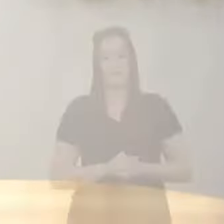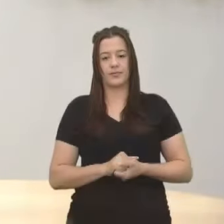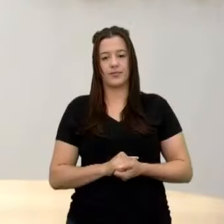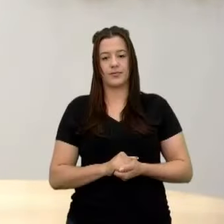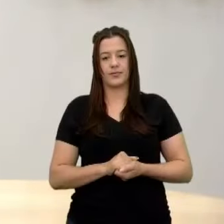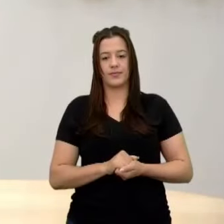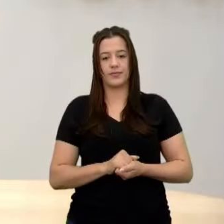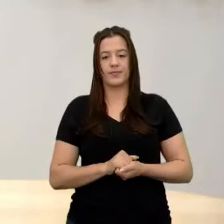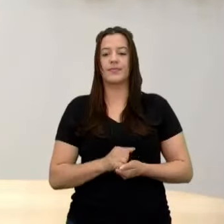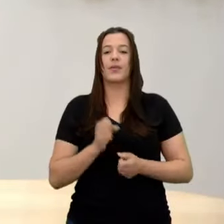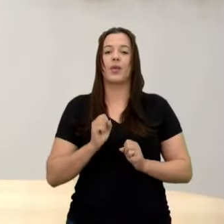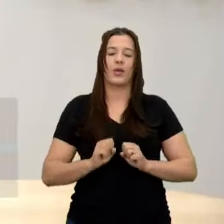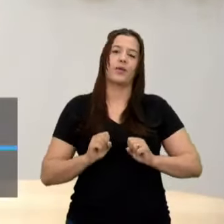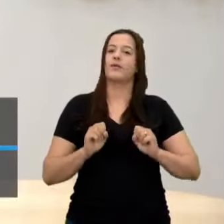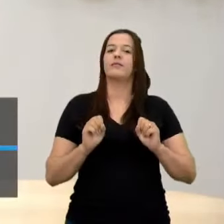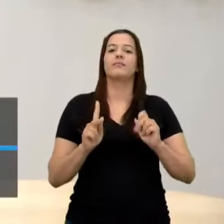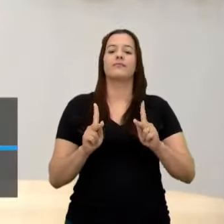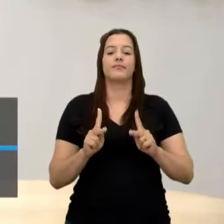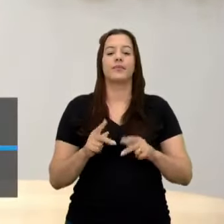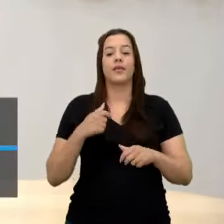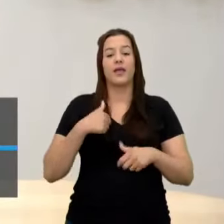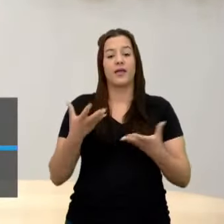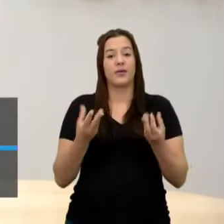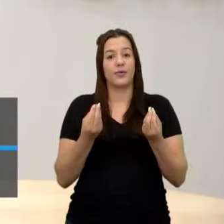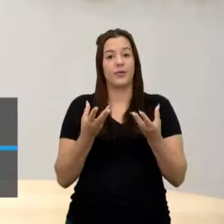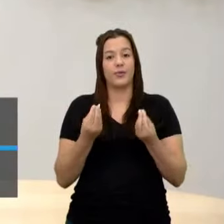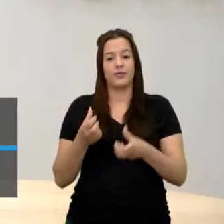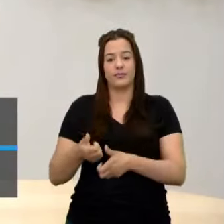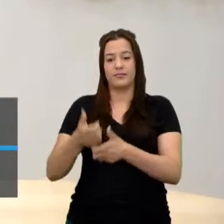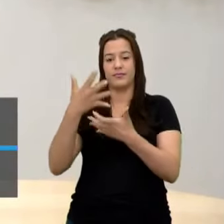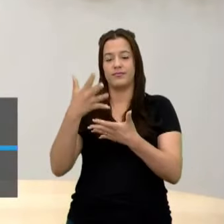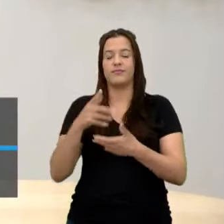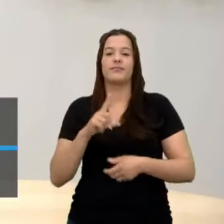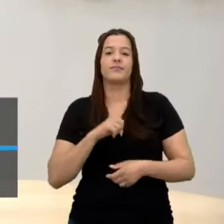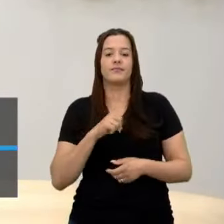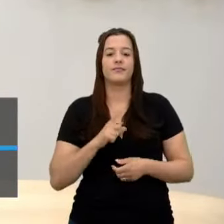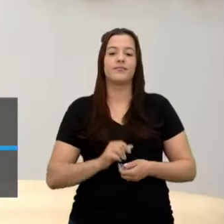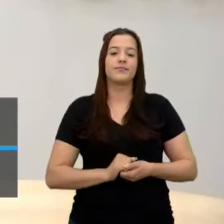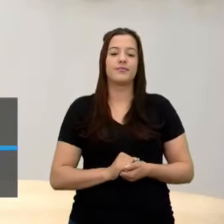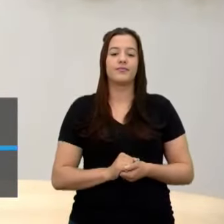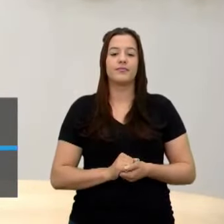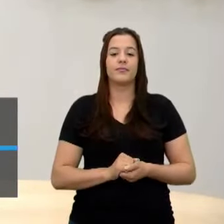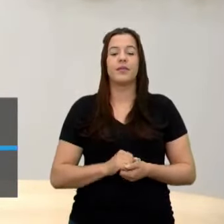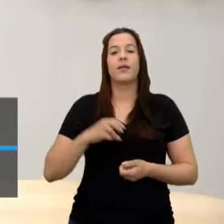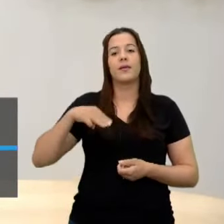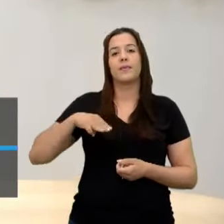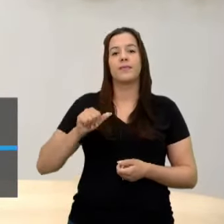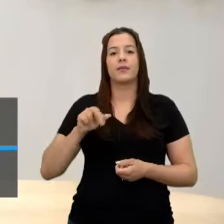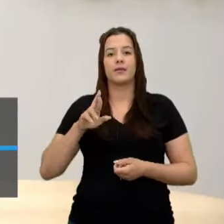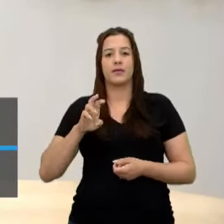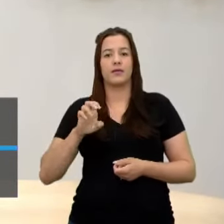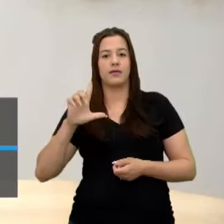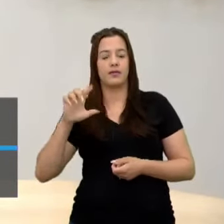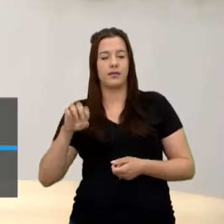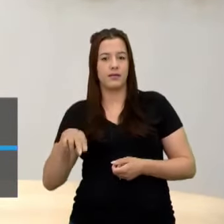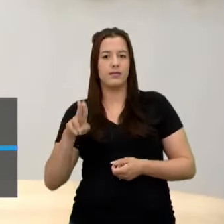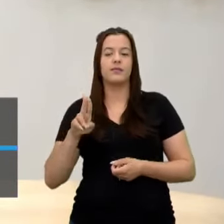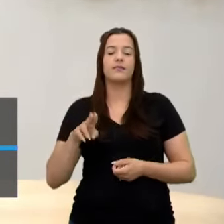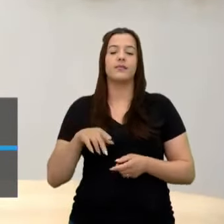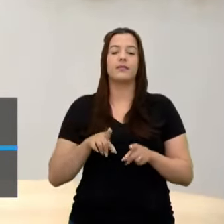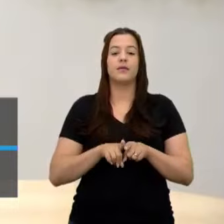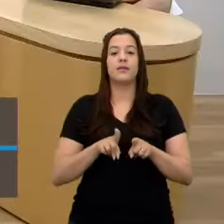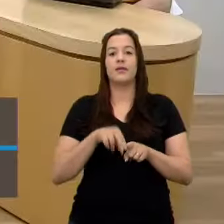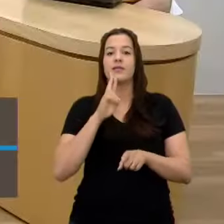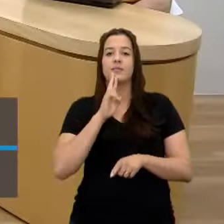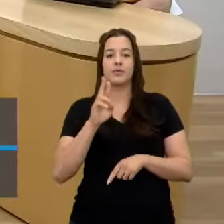And then Ed. Okay, João, a lot of people are seeing Uranus. Marlene and Luis Fernando answer letter C.